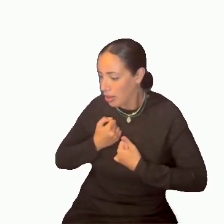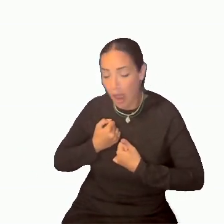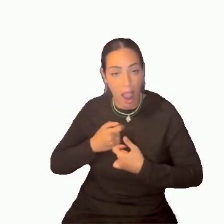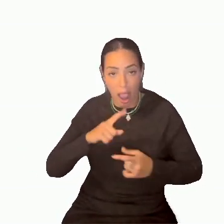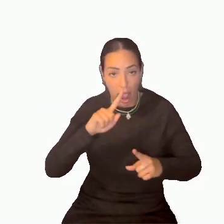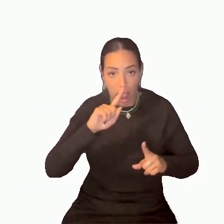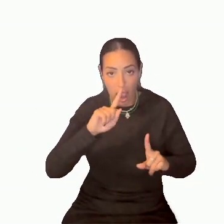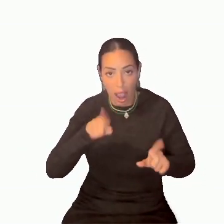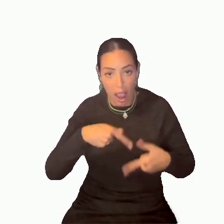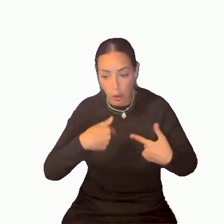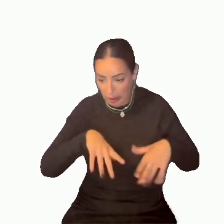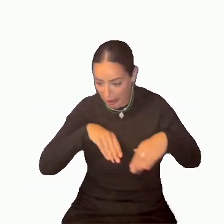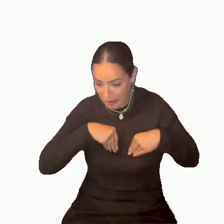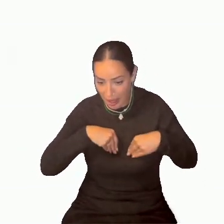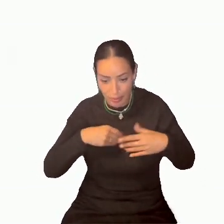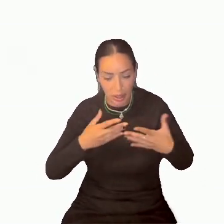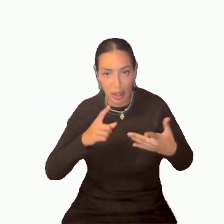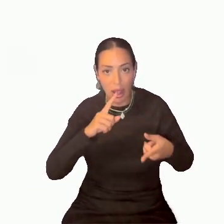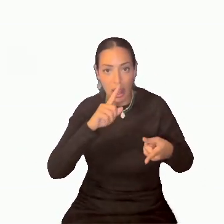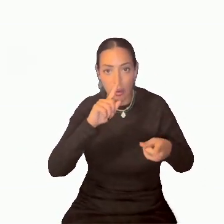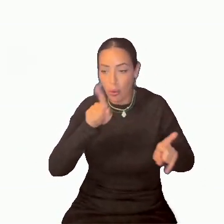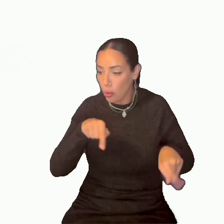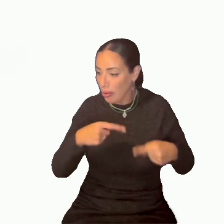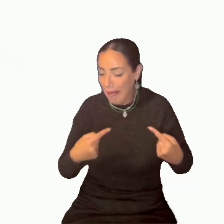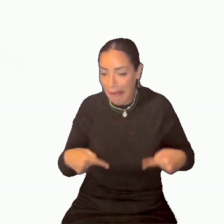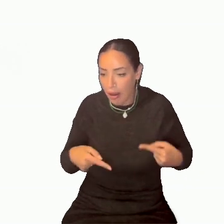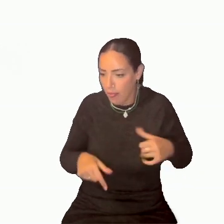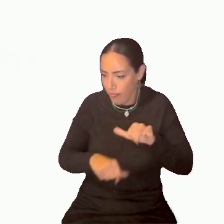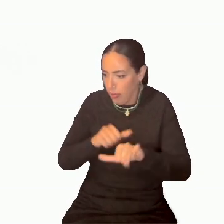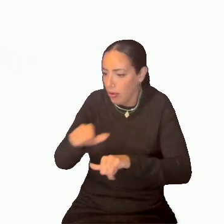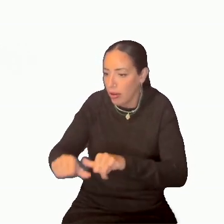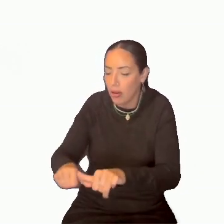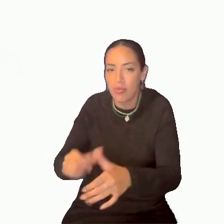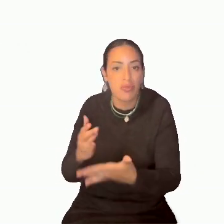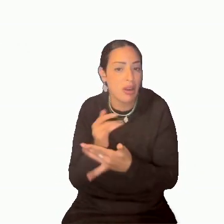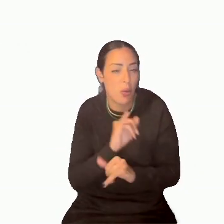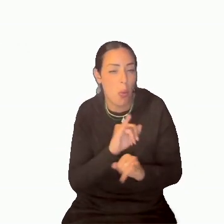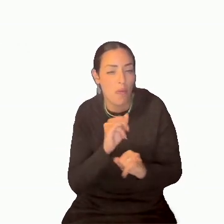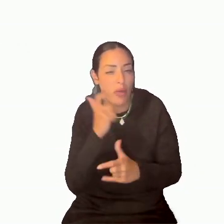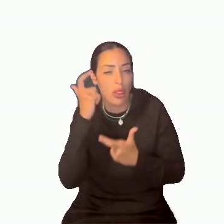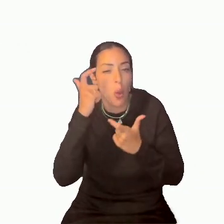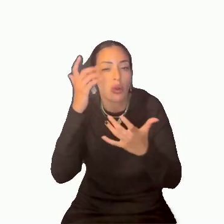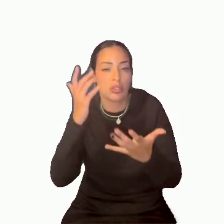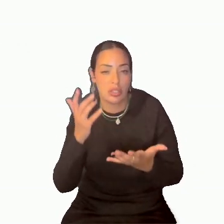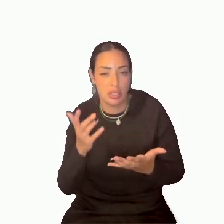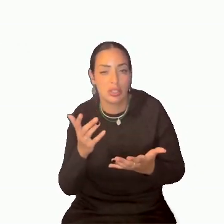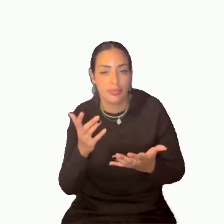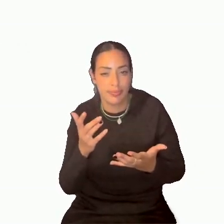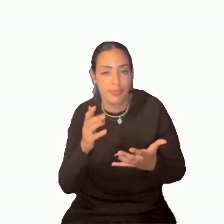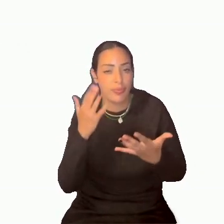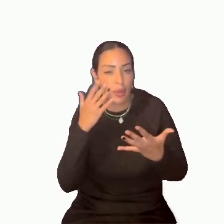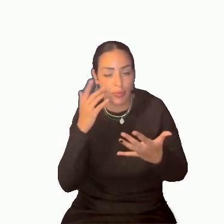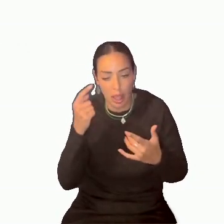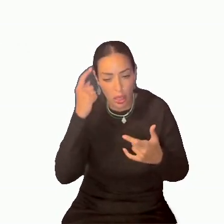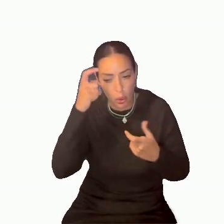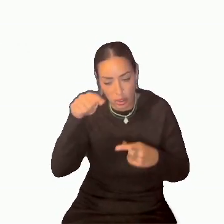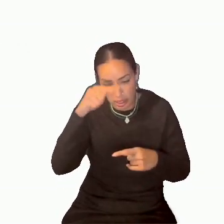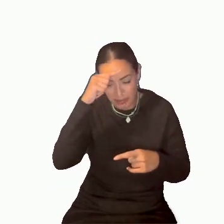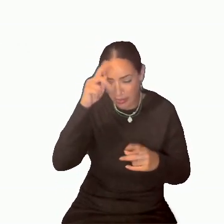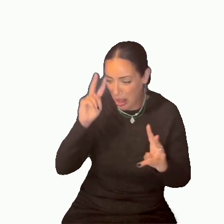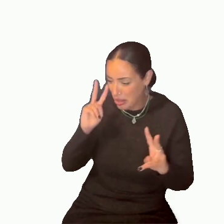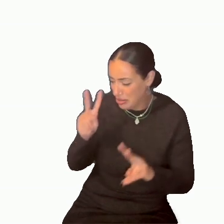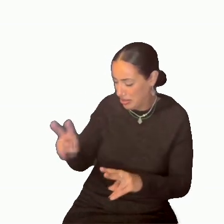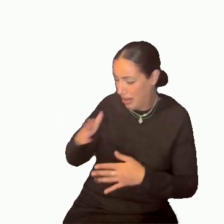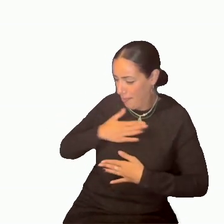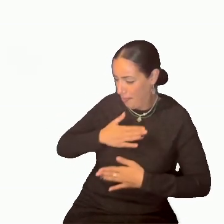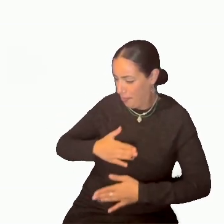let go of, and just let the process happen. It sounds like quite a morbid thought, but all I could think of was if I see him in 6 weeks'